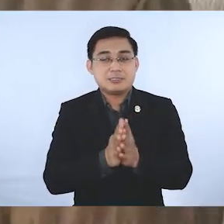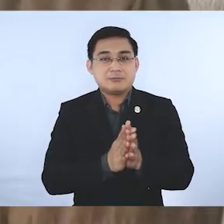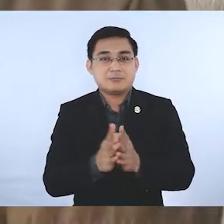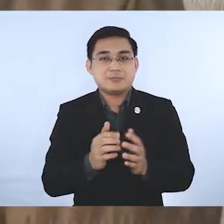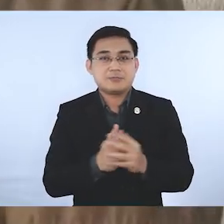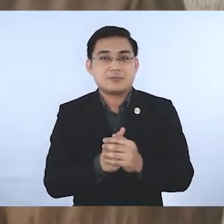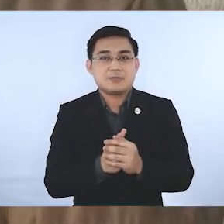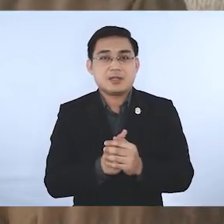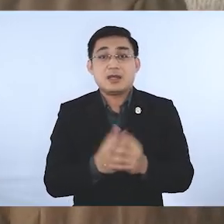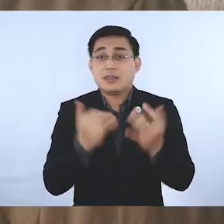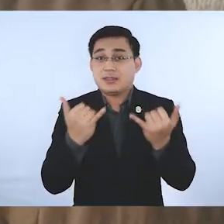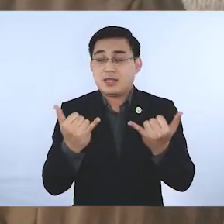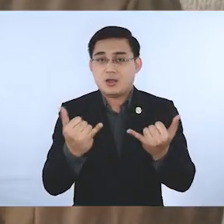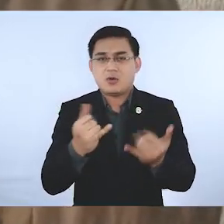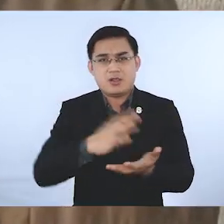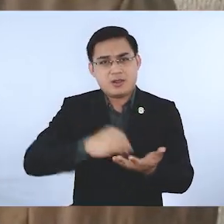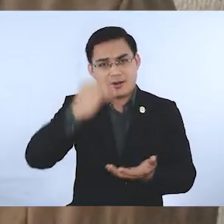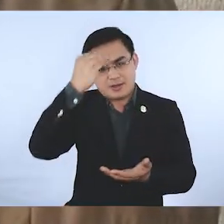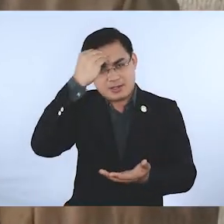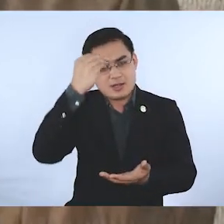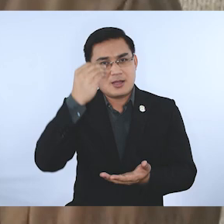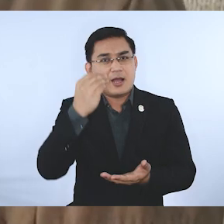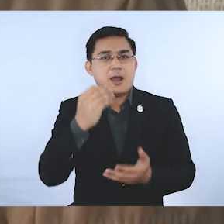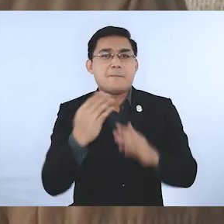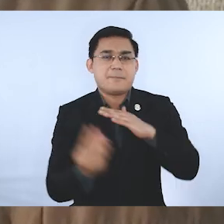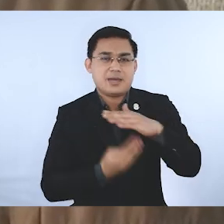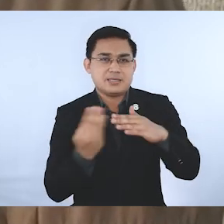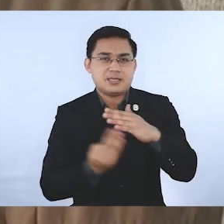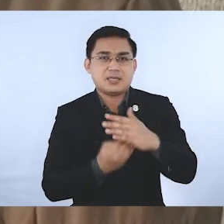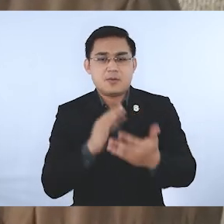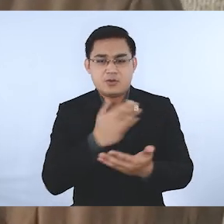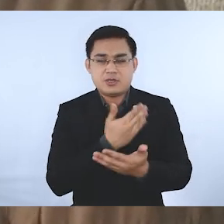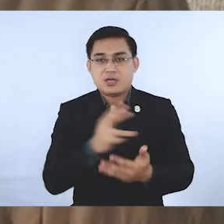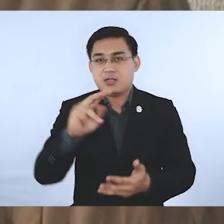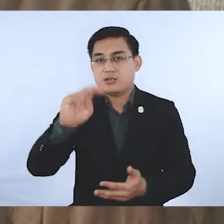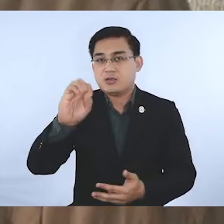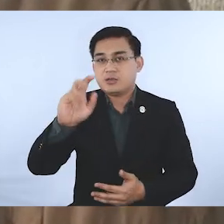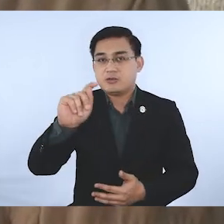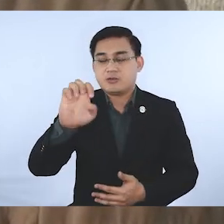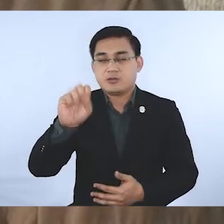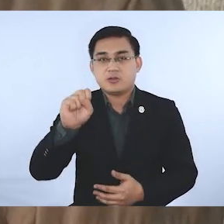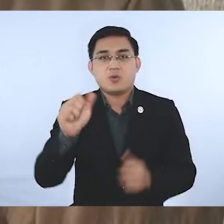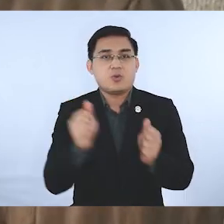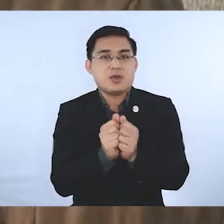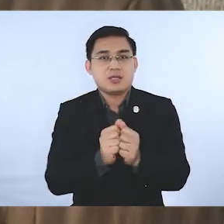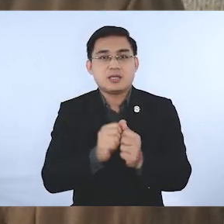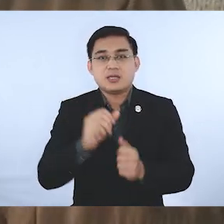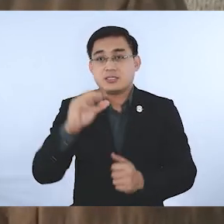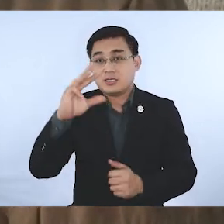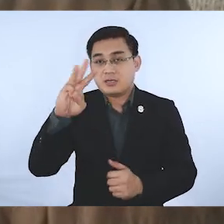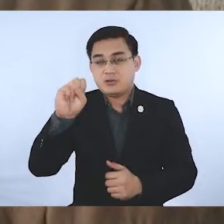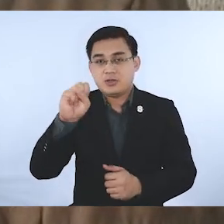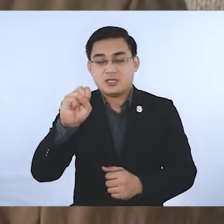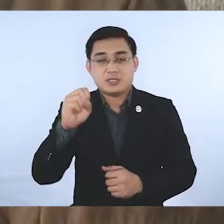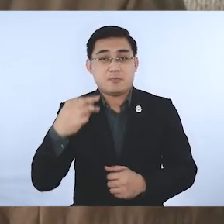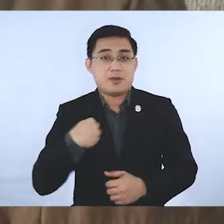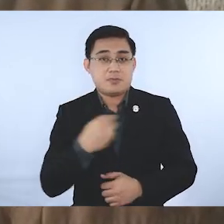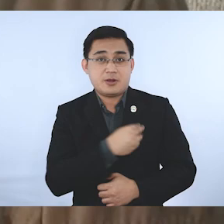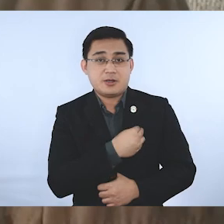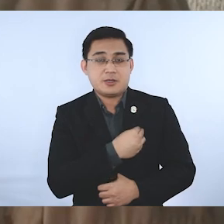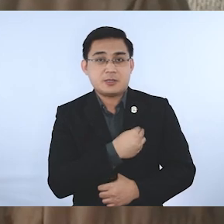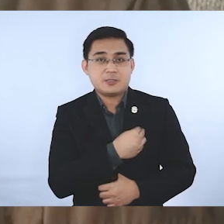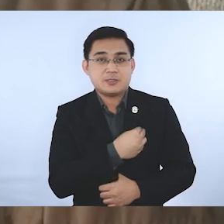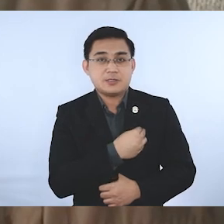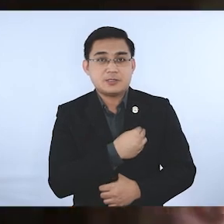quarantine. Today, we learned some basic musical notes together with the CWS members. We first started